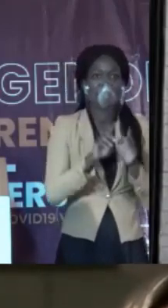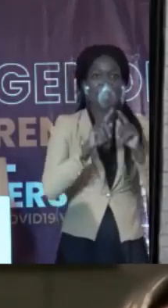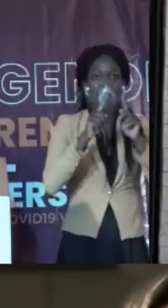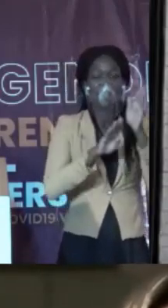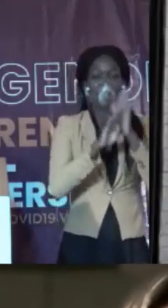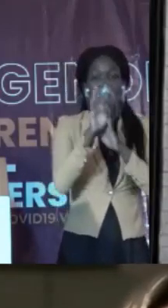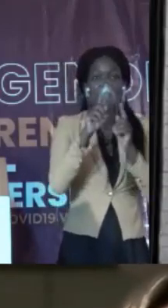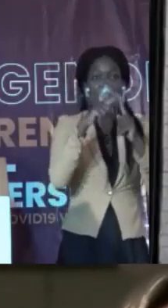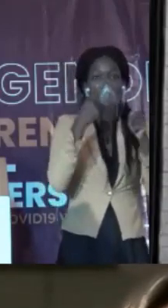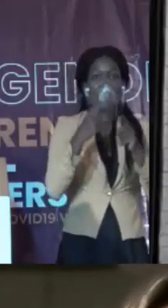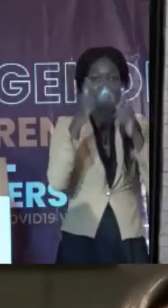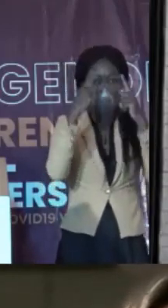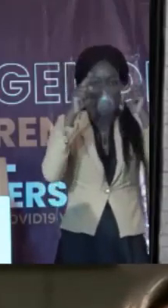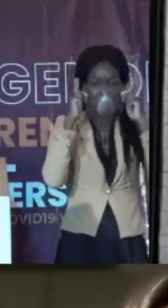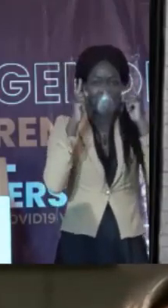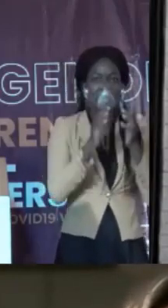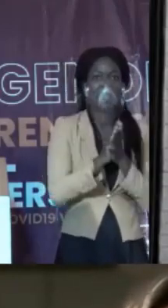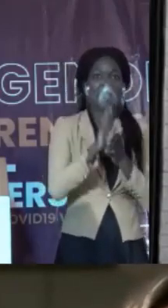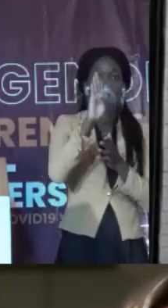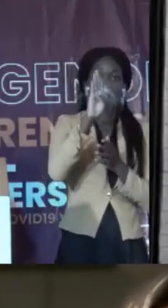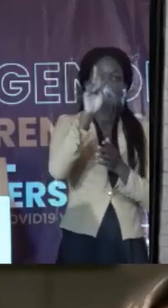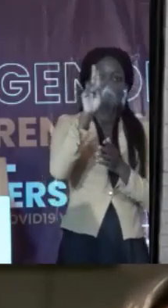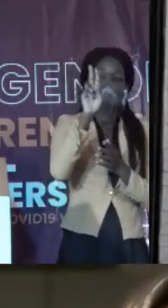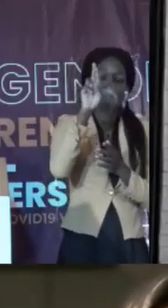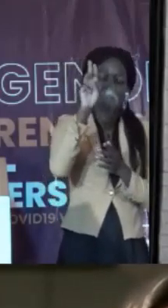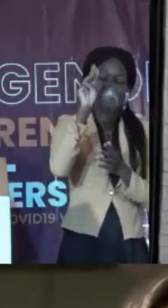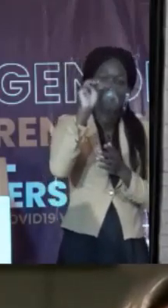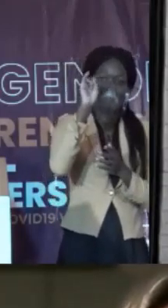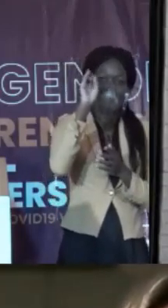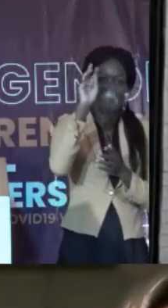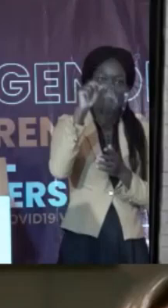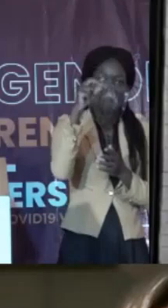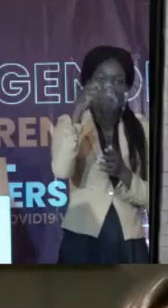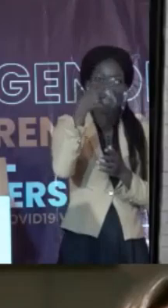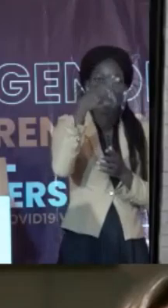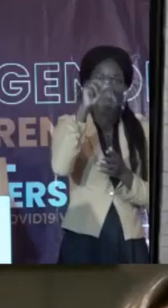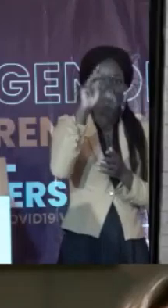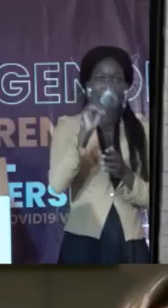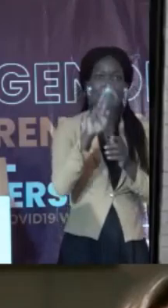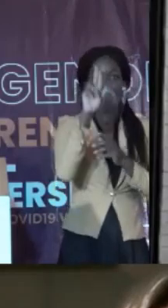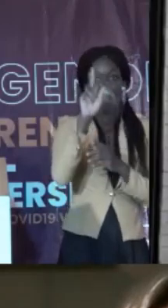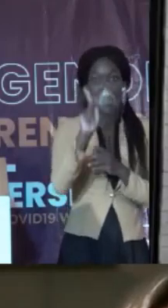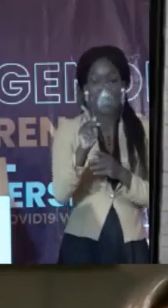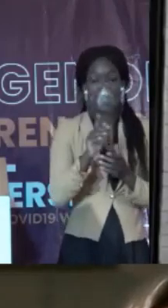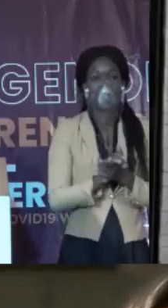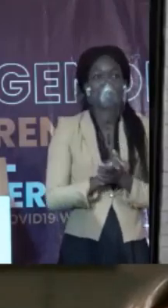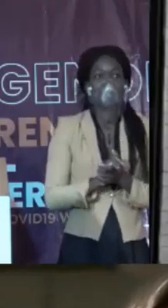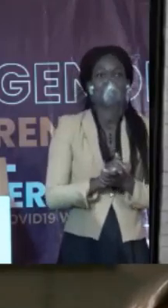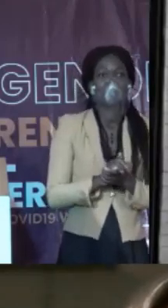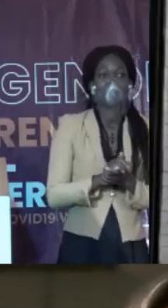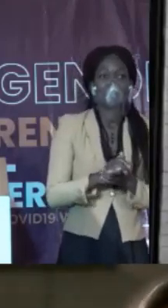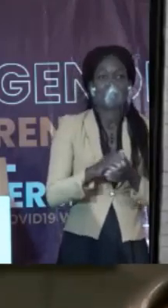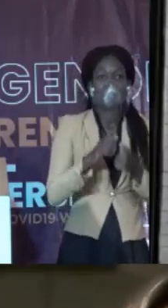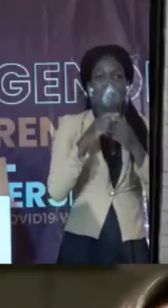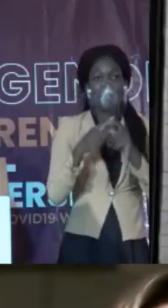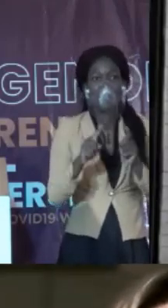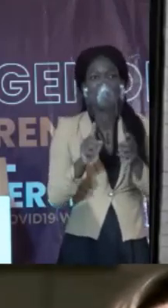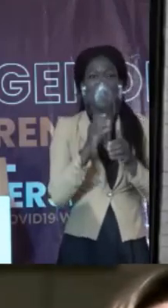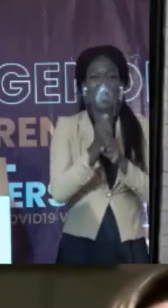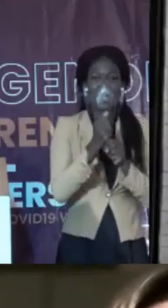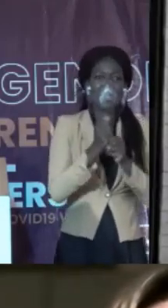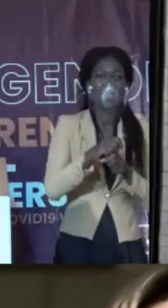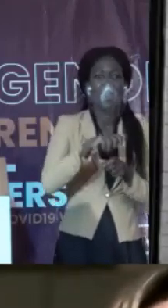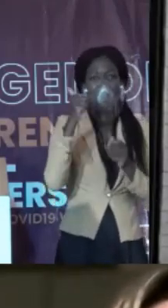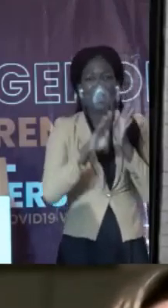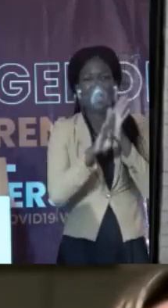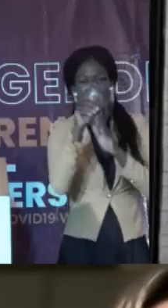UK. She has several credentials in public diplomacy from the State Department Foreign Service Institute and